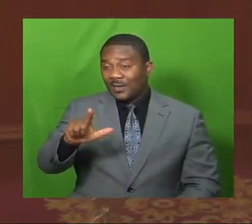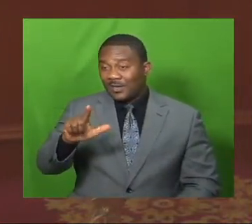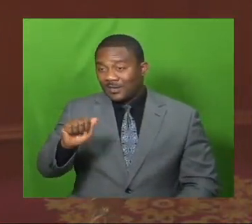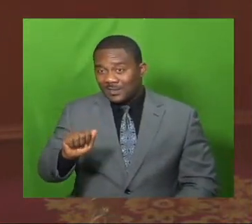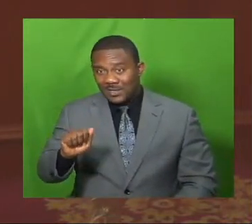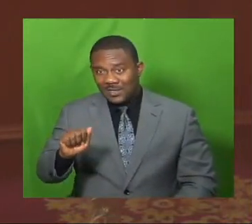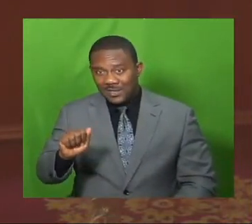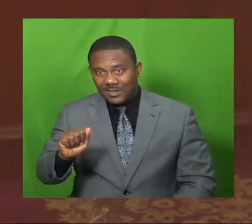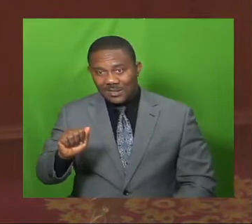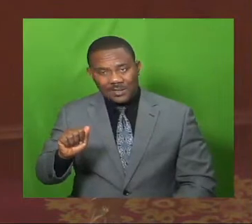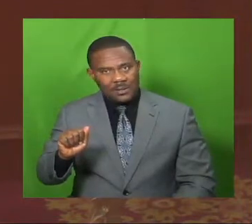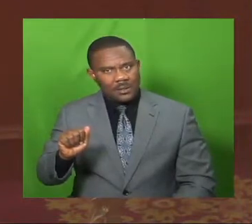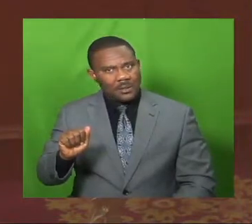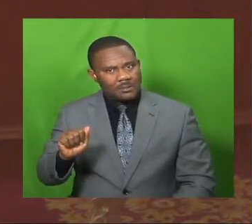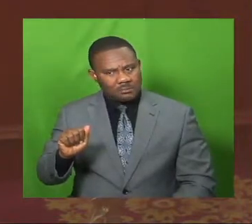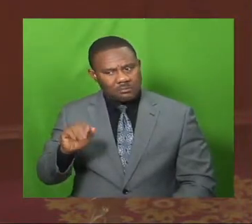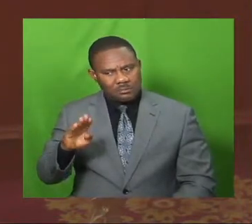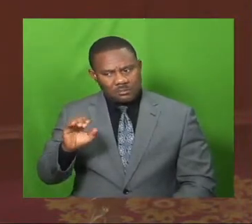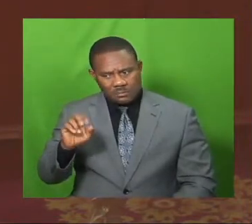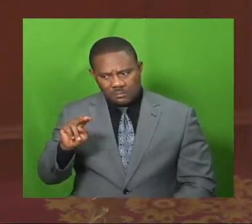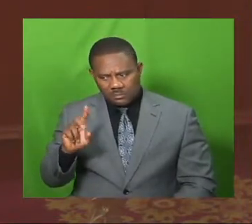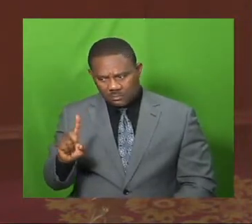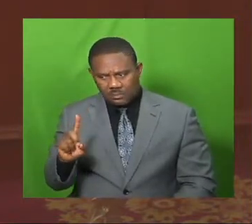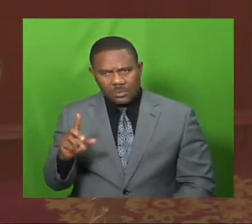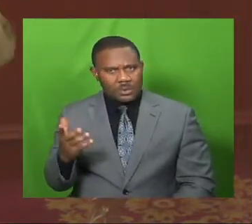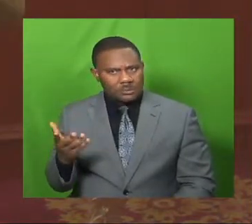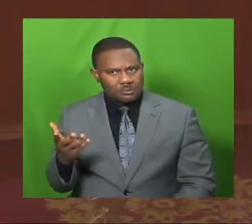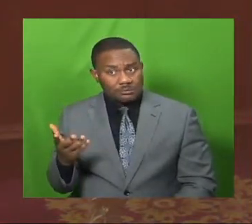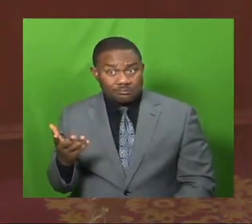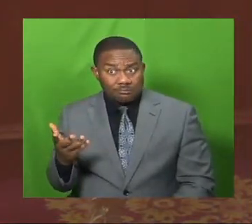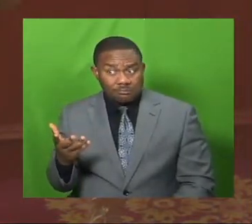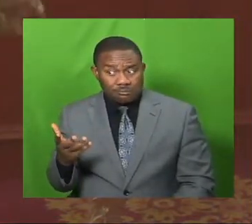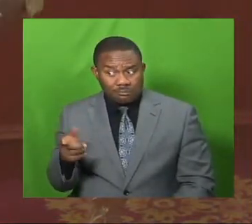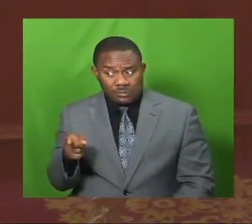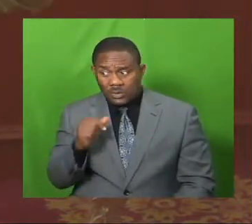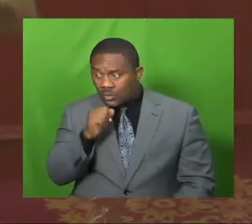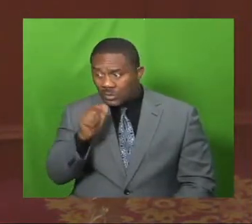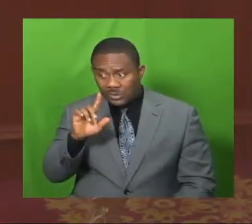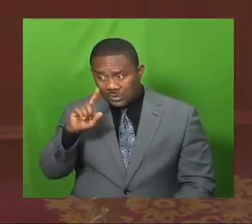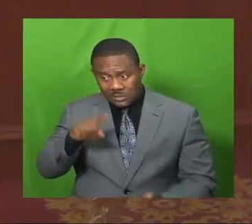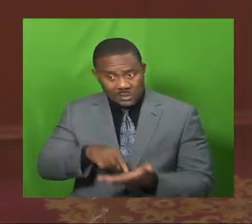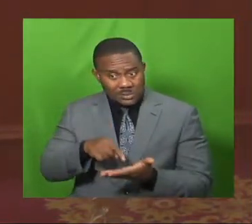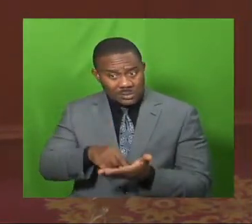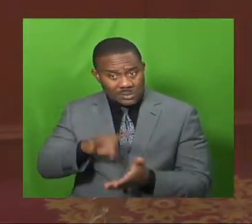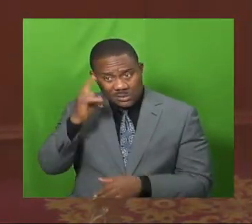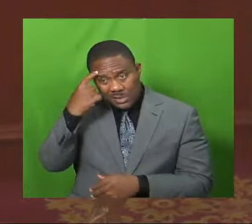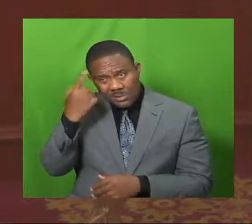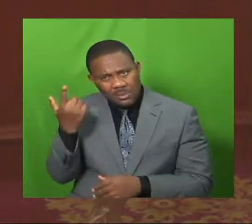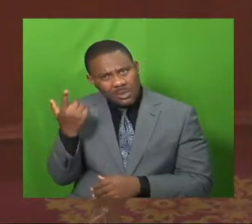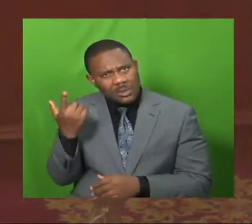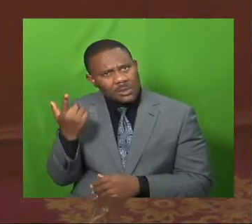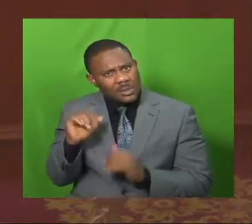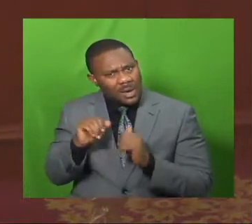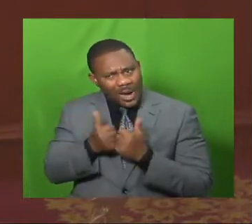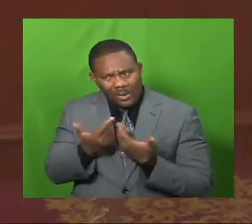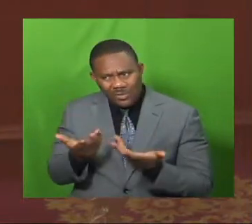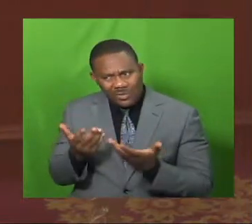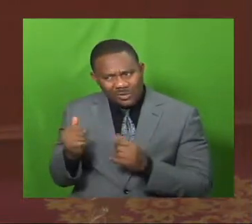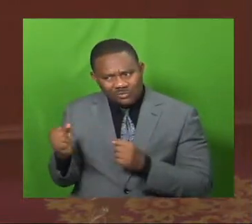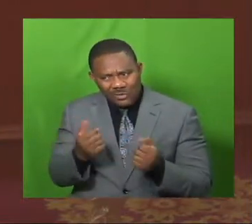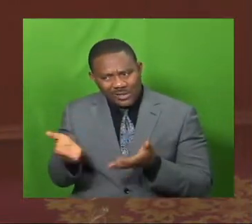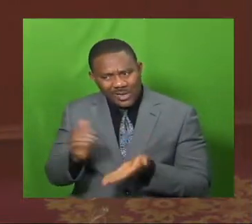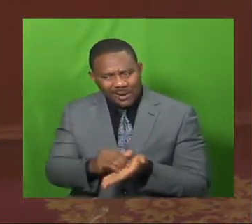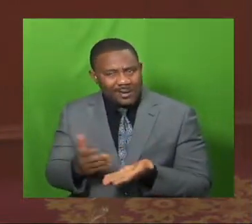debt. But they are busy restructuring ESLA bonds. How are you now restructuring somebody else's debt? We were here when they came and told